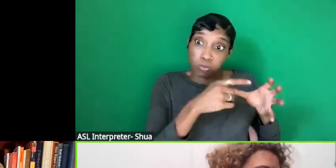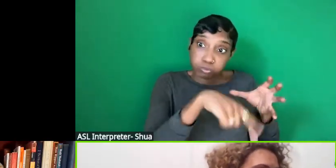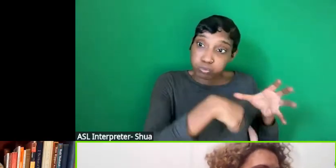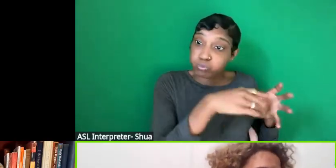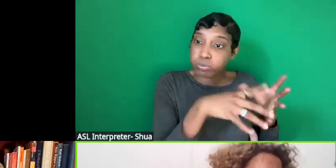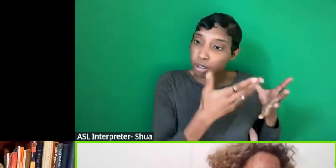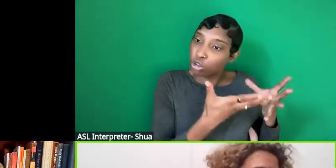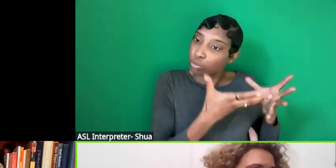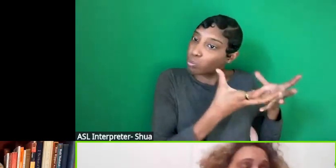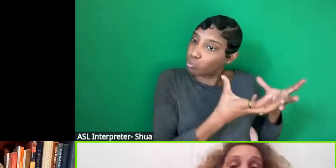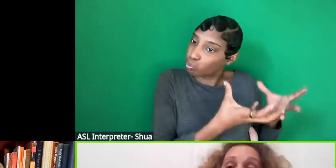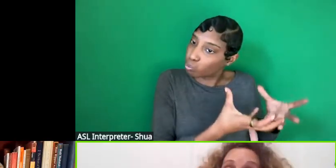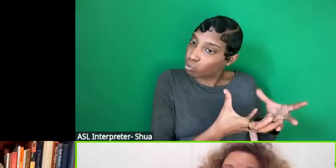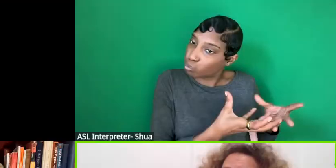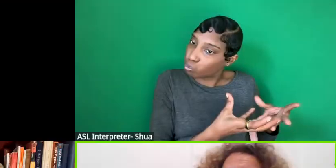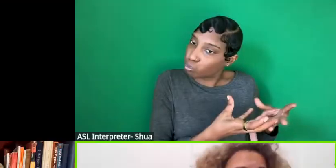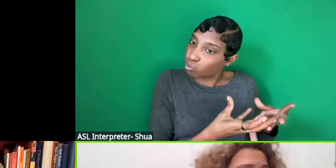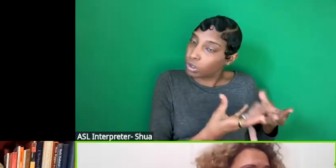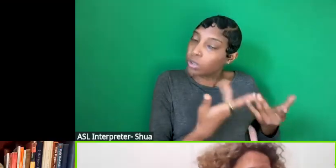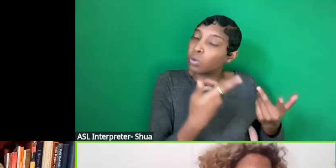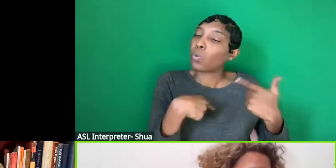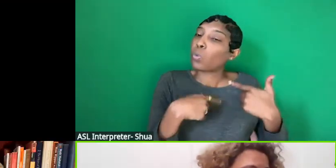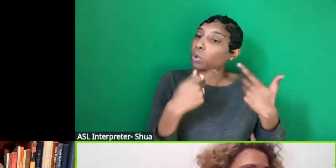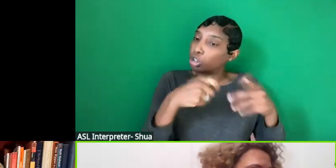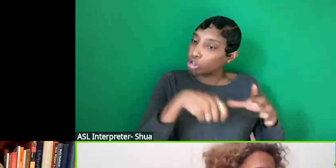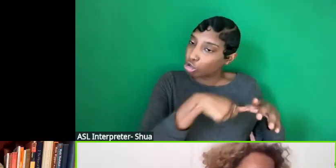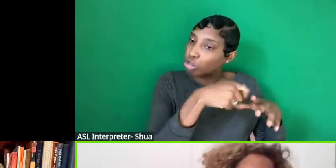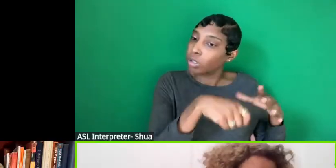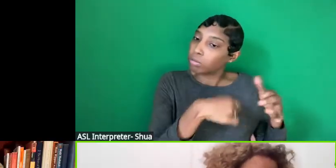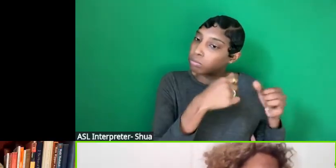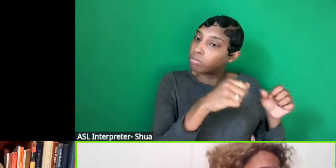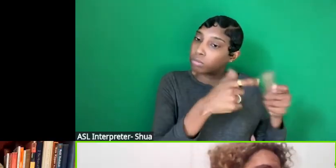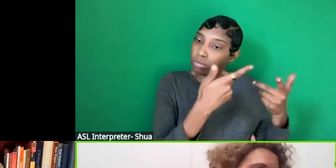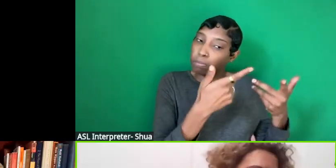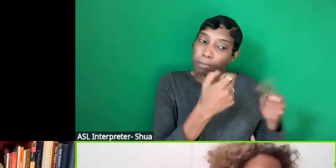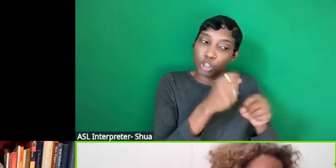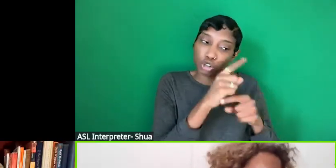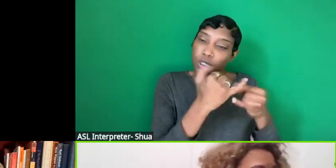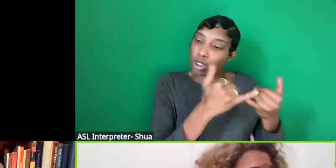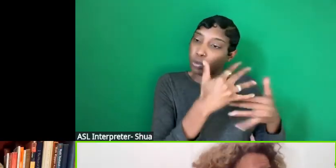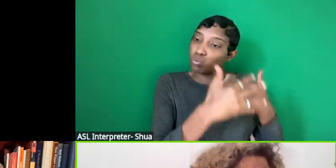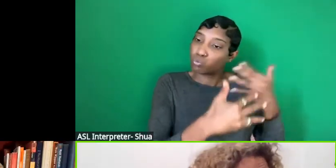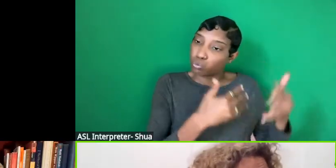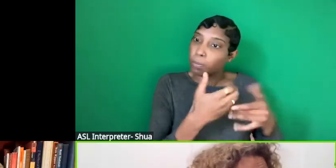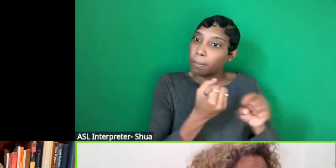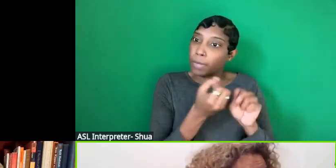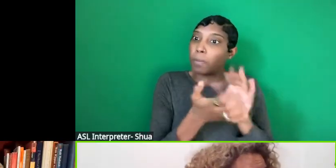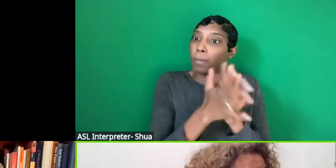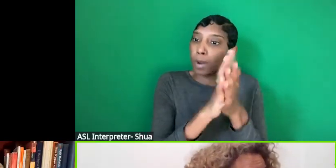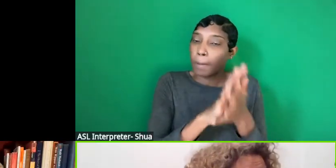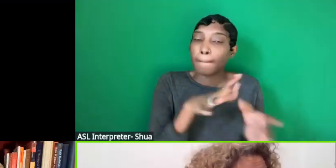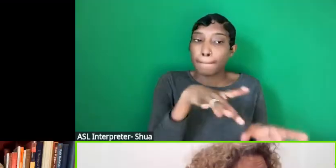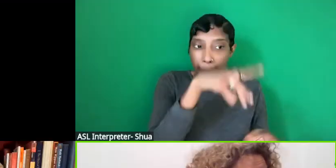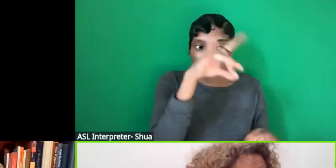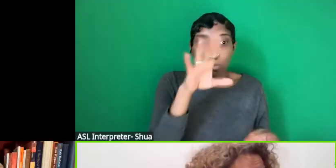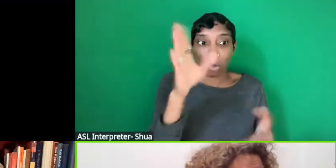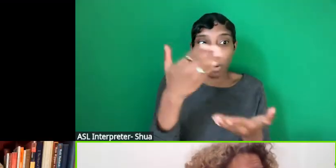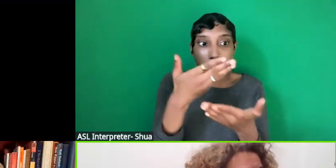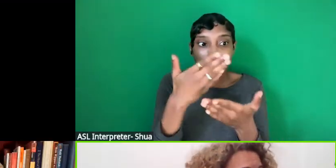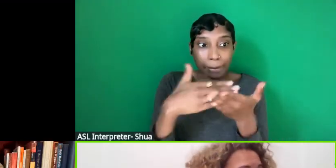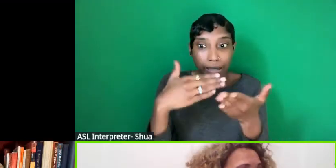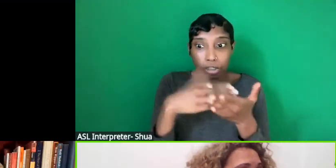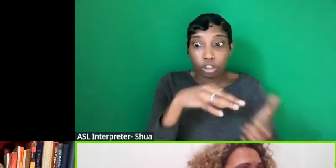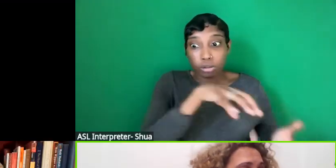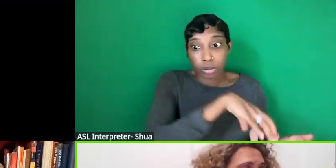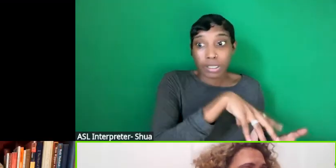it to kind of develop a bit more, we're stirring it. At this point, you've already cut all your pieces or ripped up all your pieces. So we're stirring our